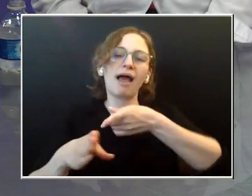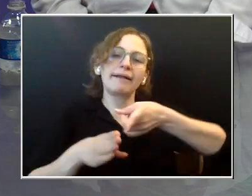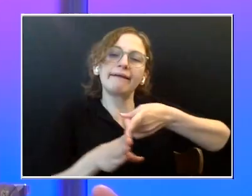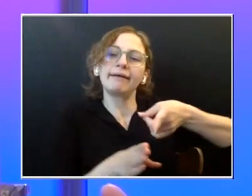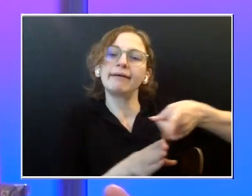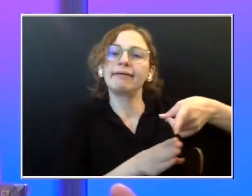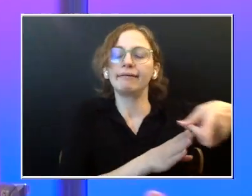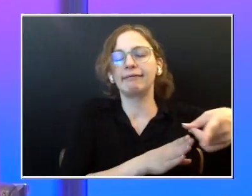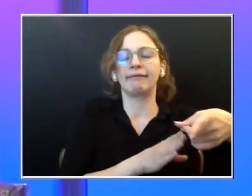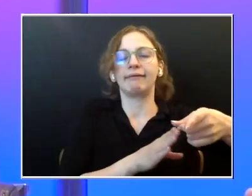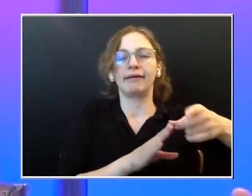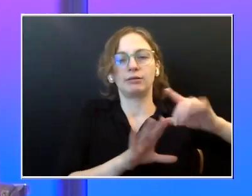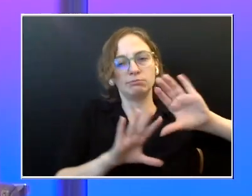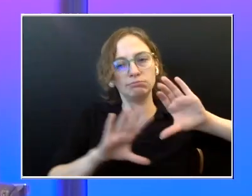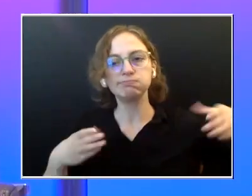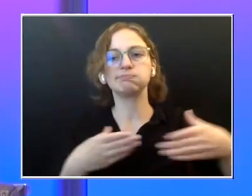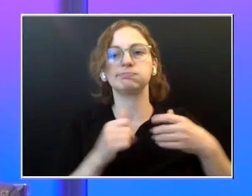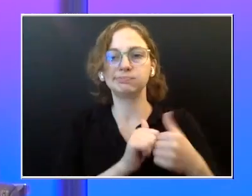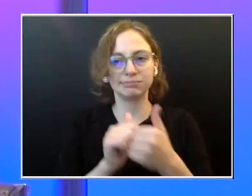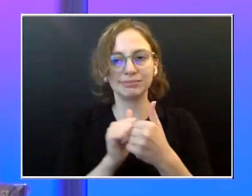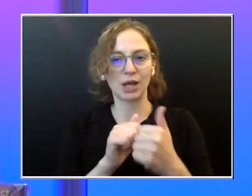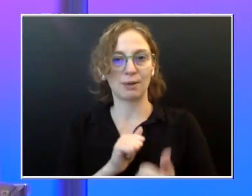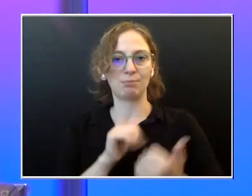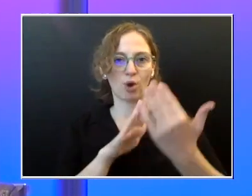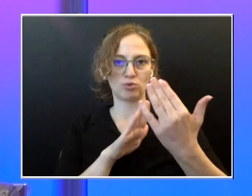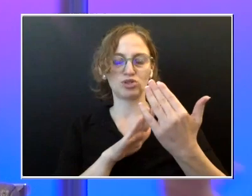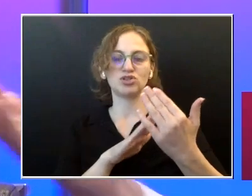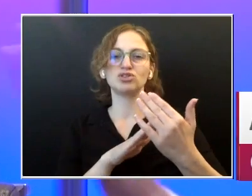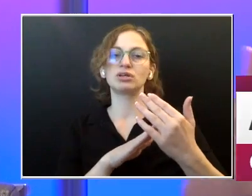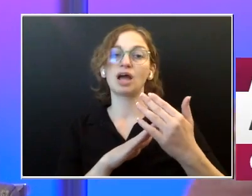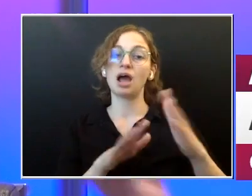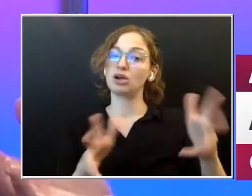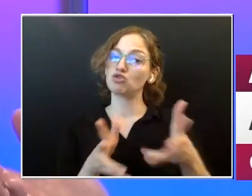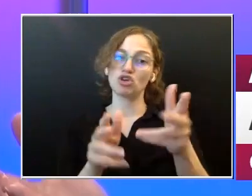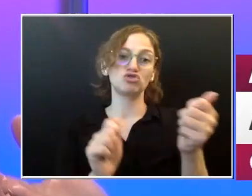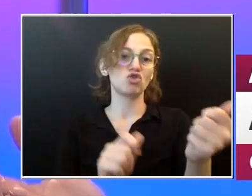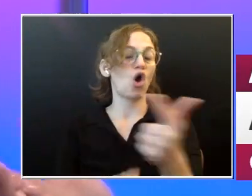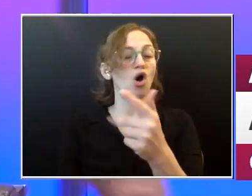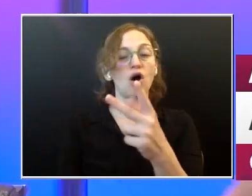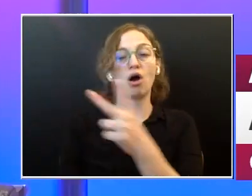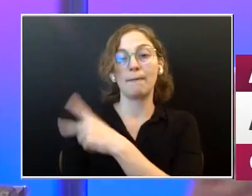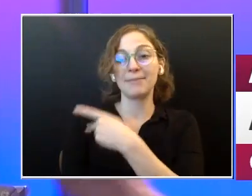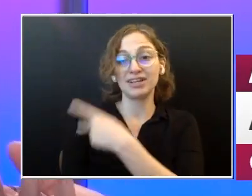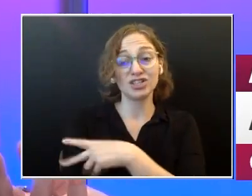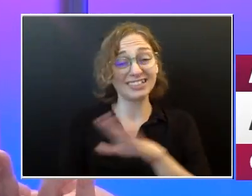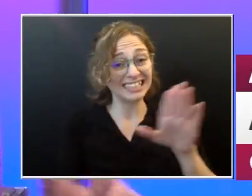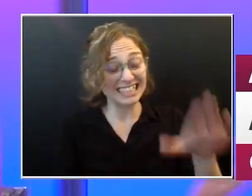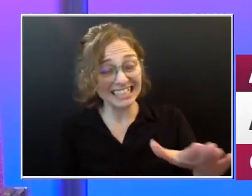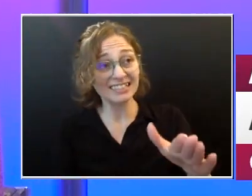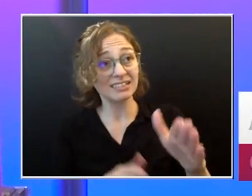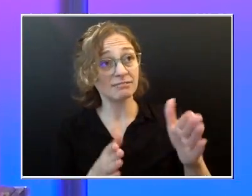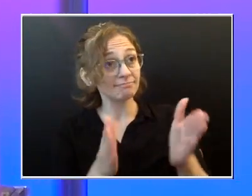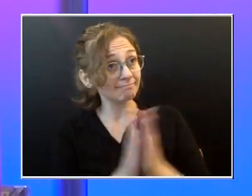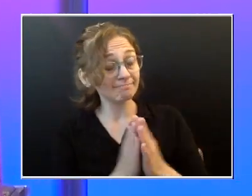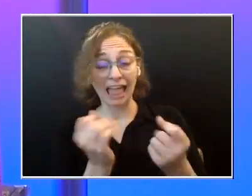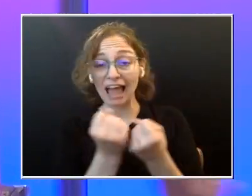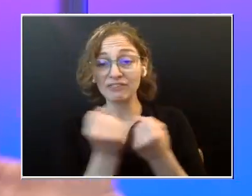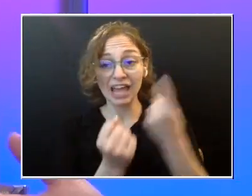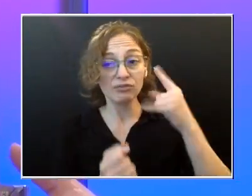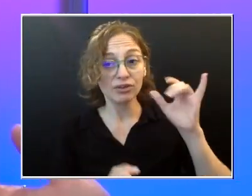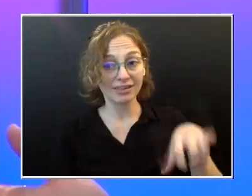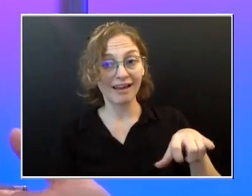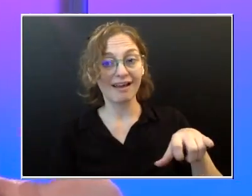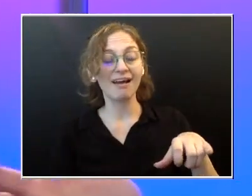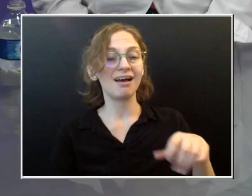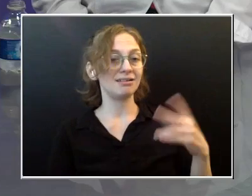just encourage all patients to really advocate for that for themselves as well. Like Dr. Fabian and I have many patients that we share together. I ask